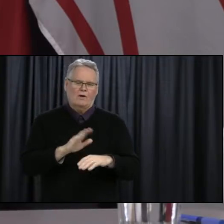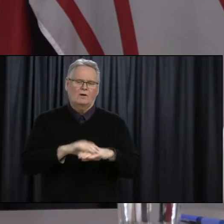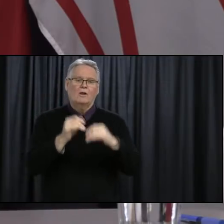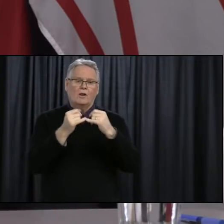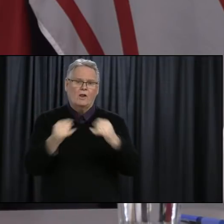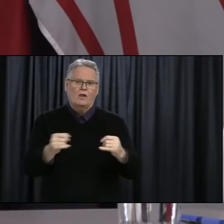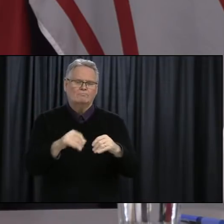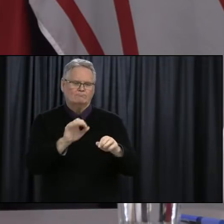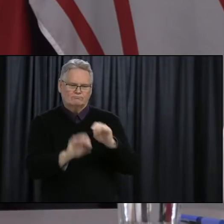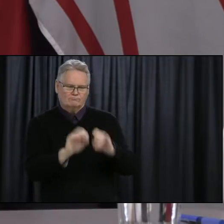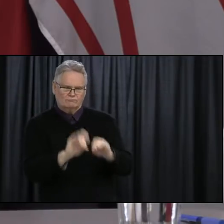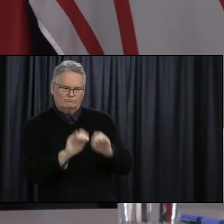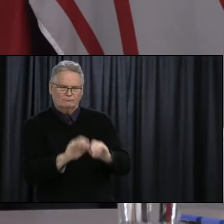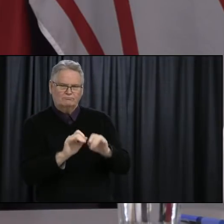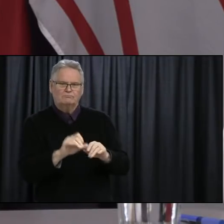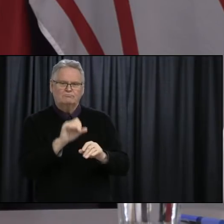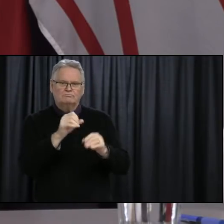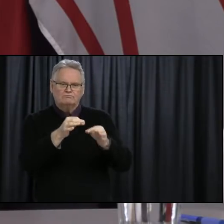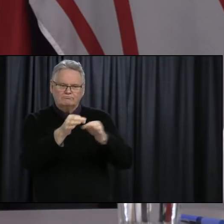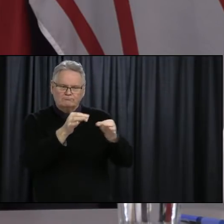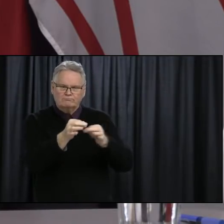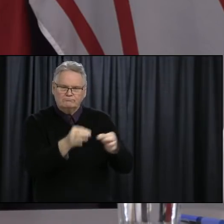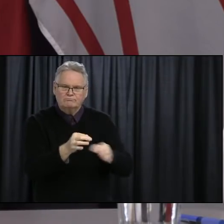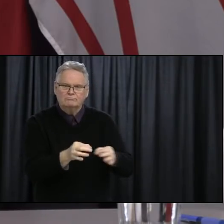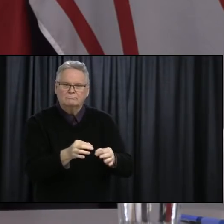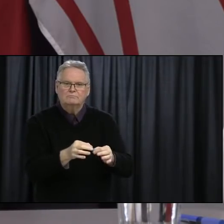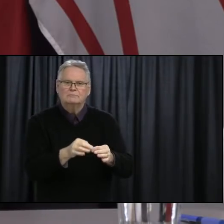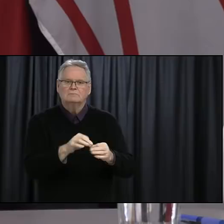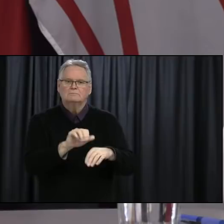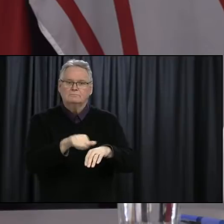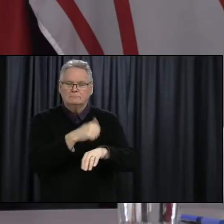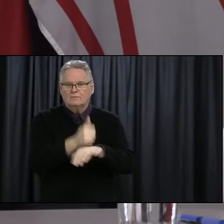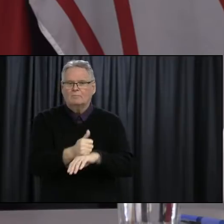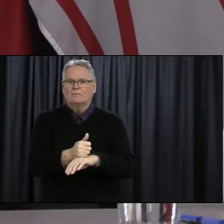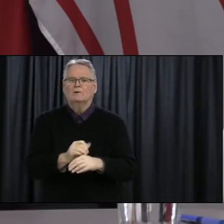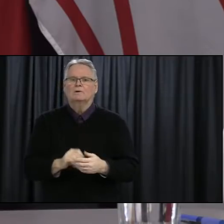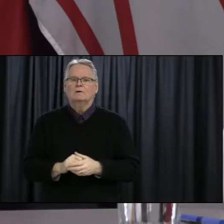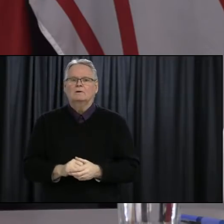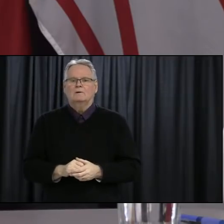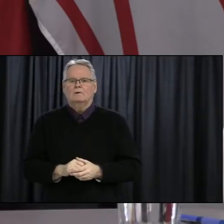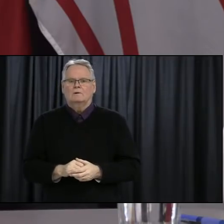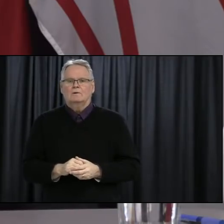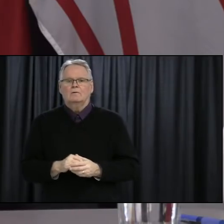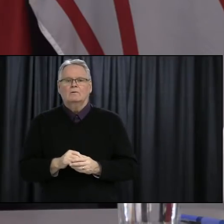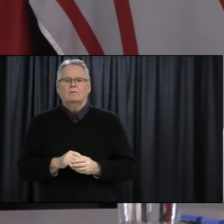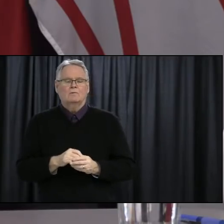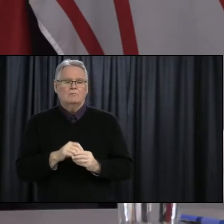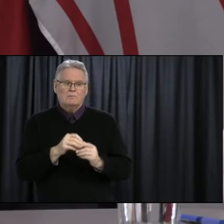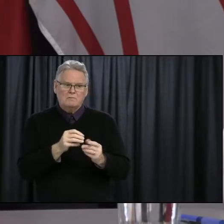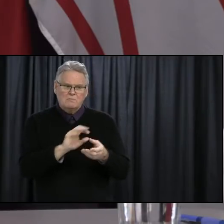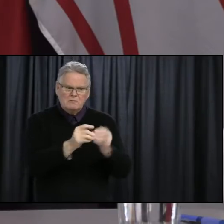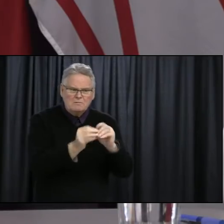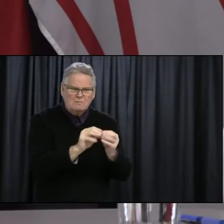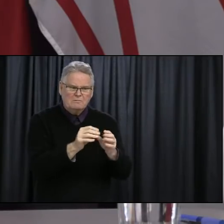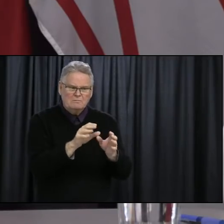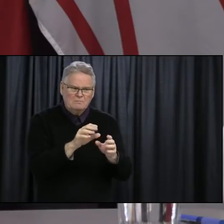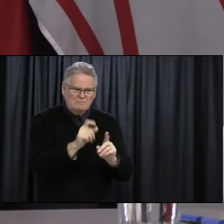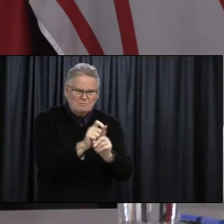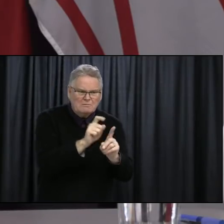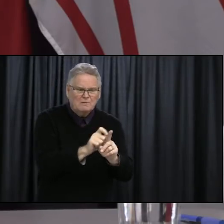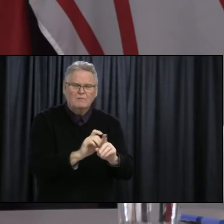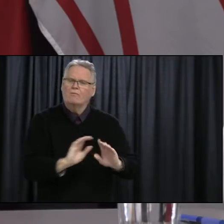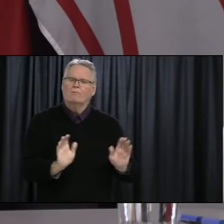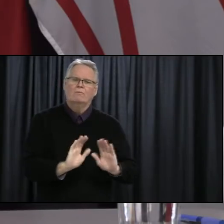don't bully or harass others that may be positive. We know we can get through this. We have the tools. We